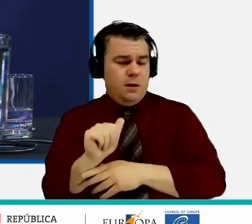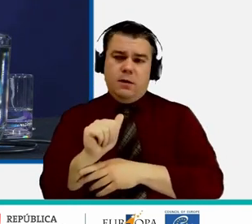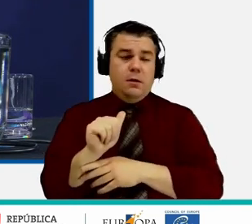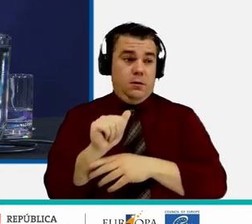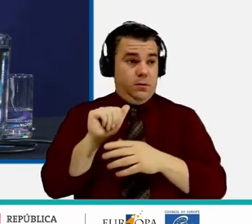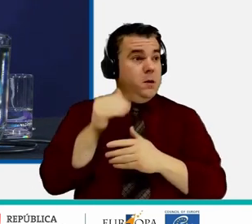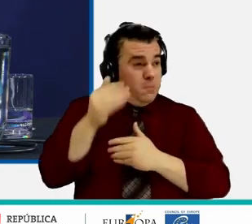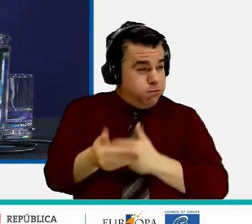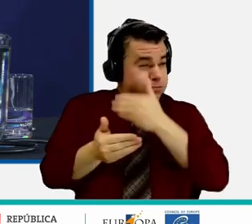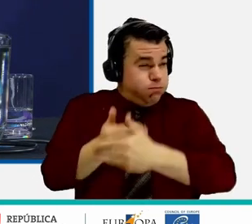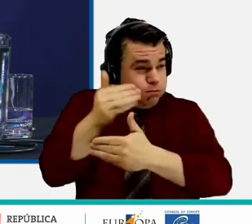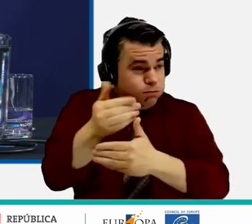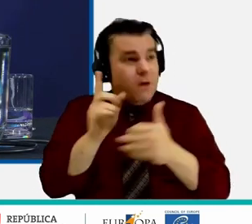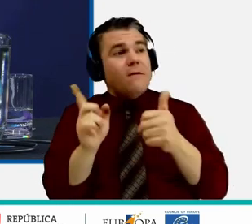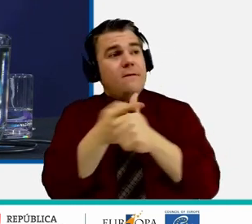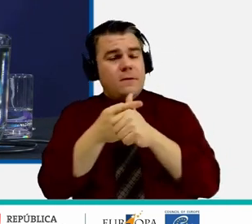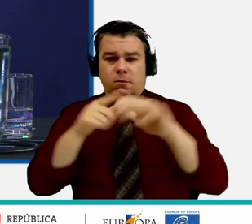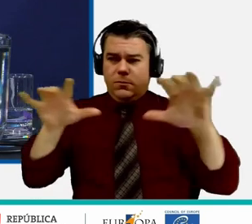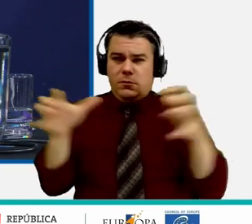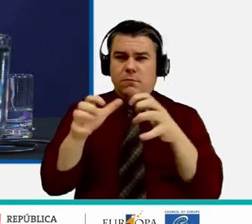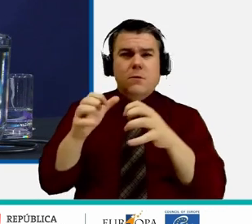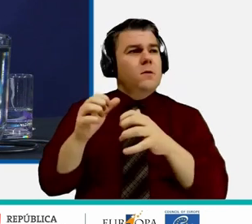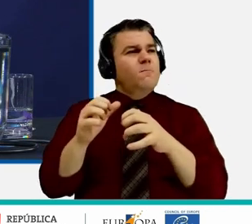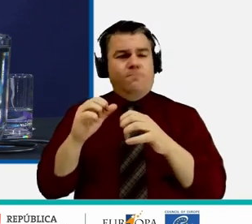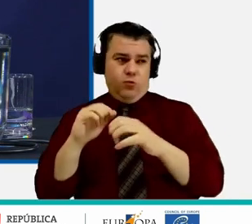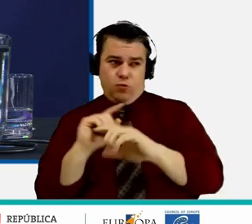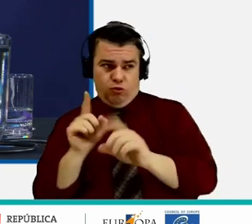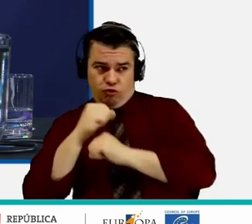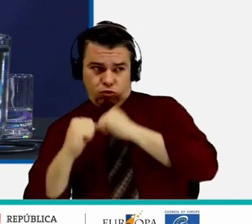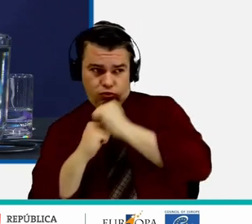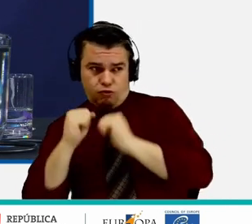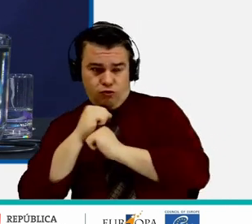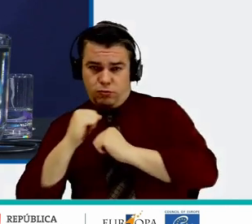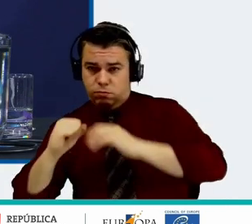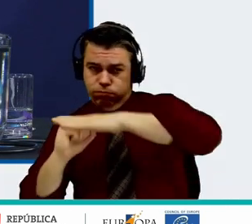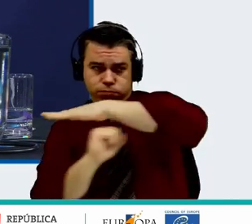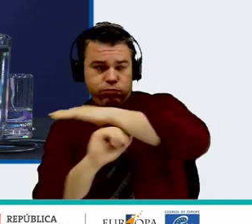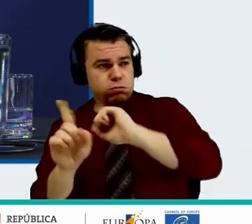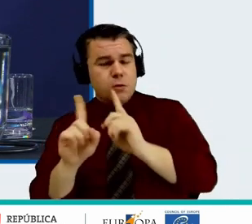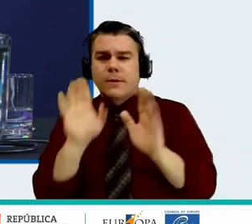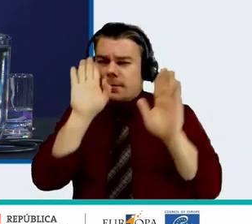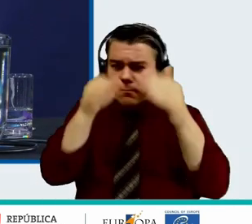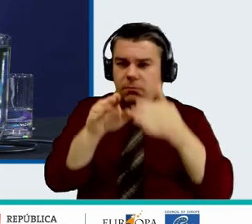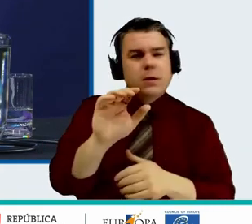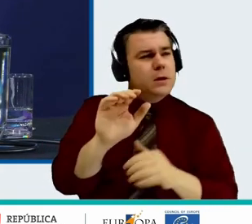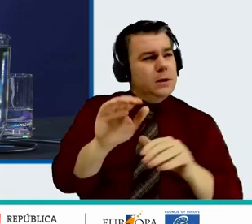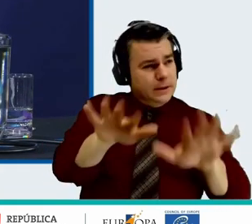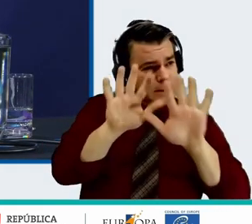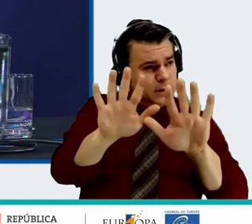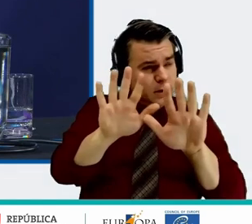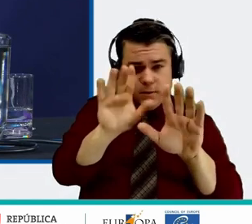of non-structural measures was implemented through the implementation of 10 projects with the, of